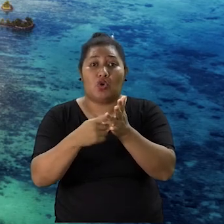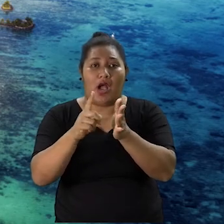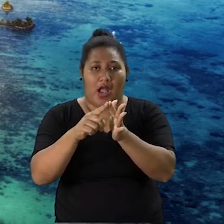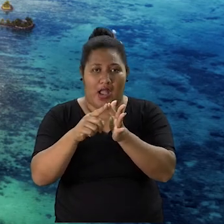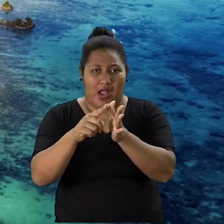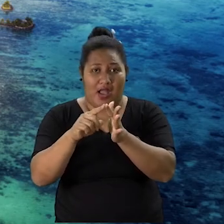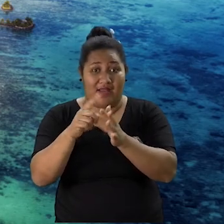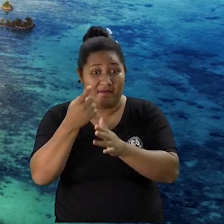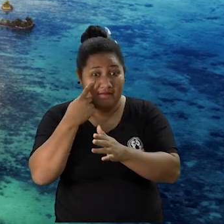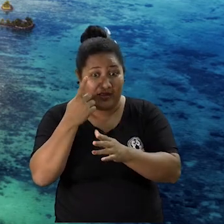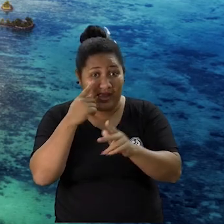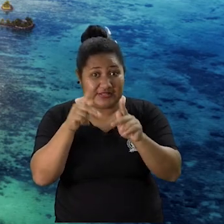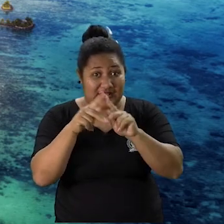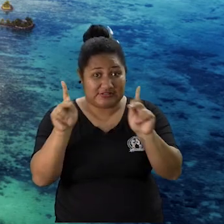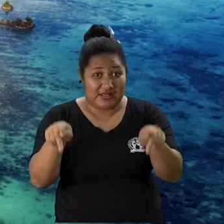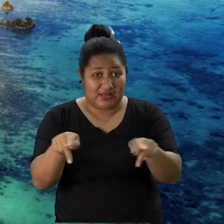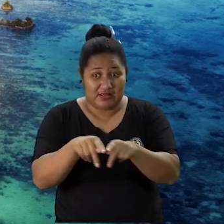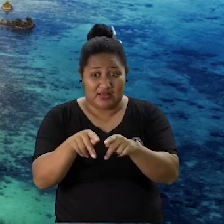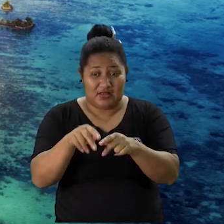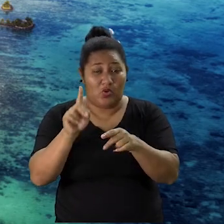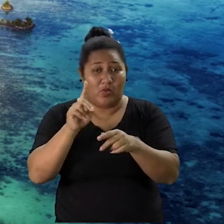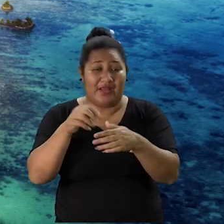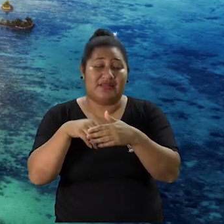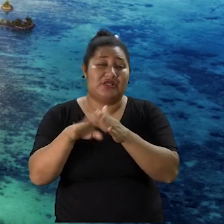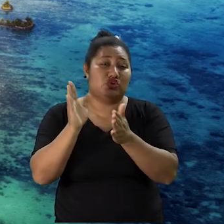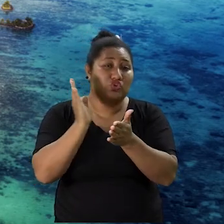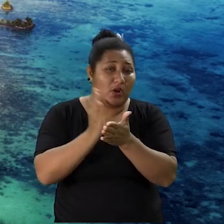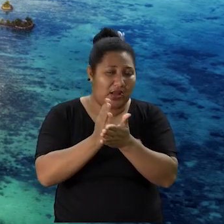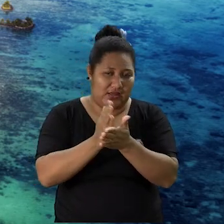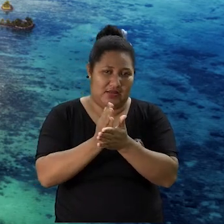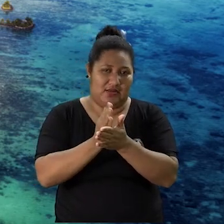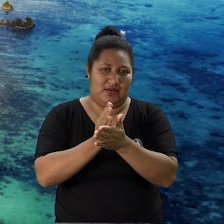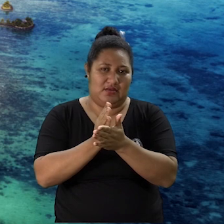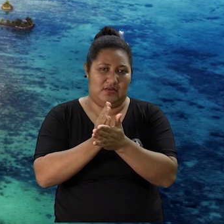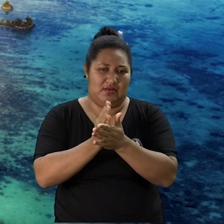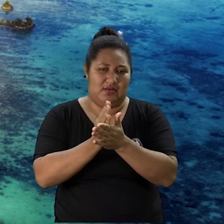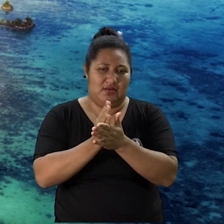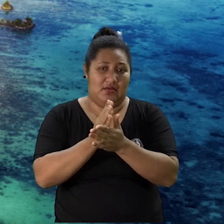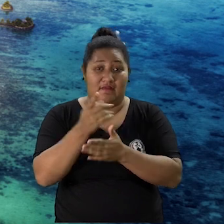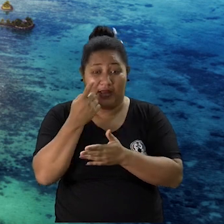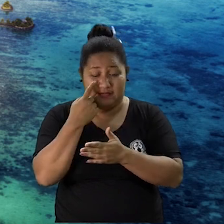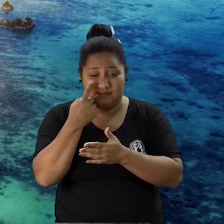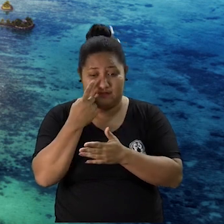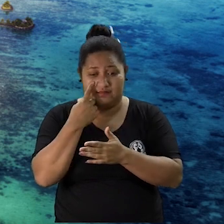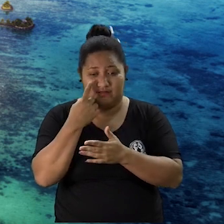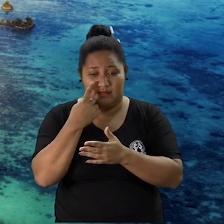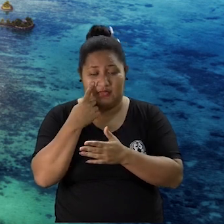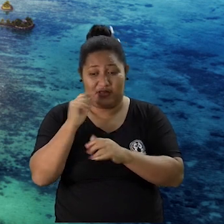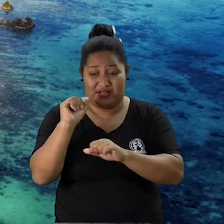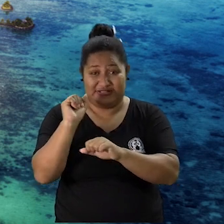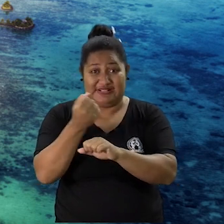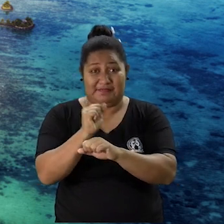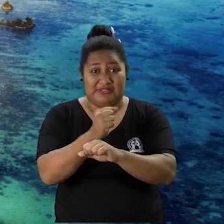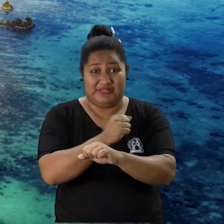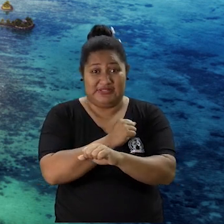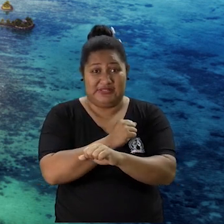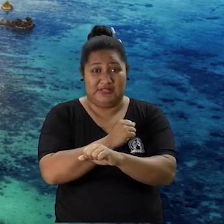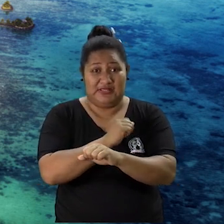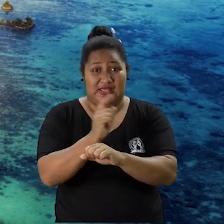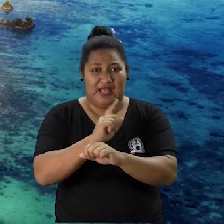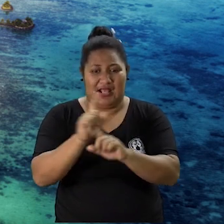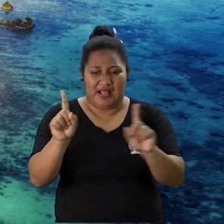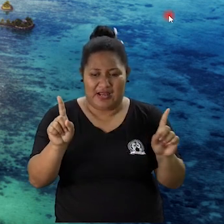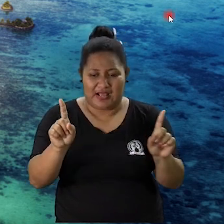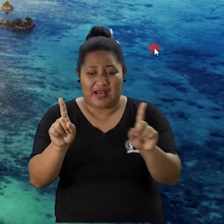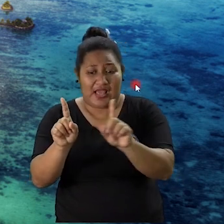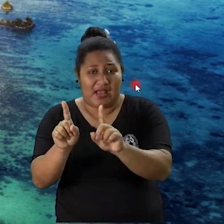Olono winga la ole inshore. O se vaenga pe vaenga lea. Anga atoa lea o le Sami e lata